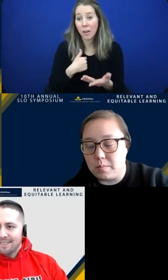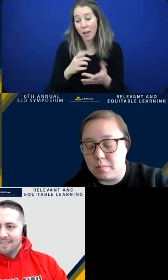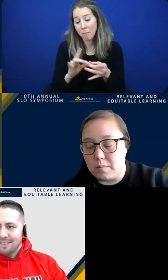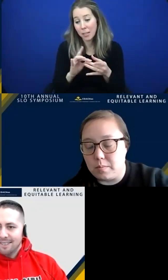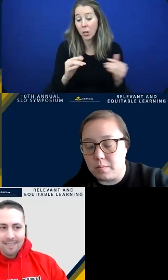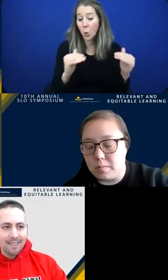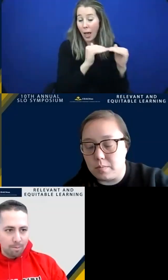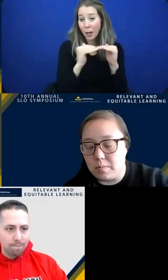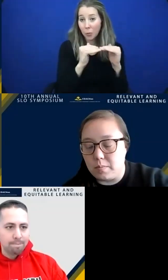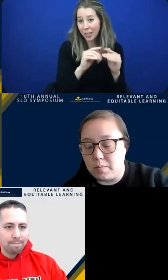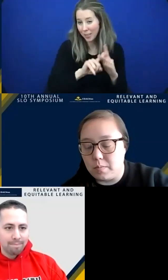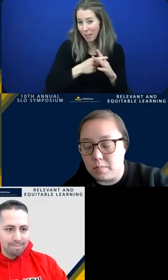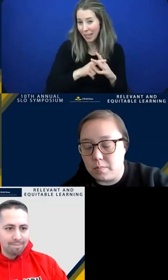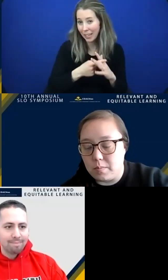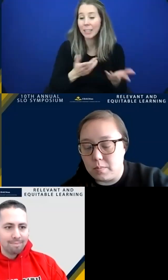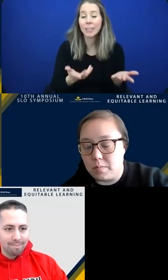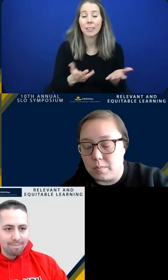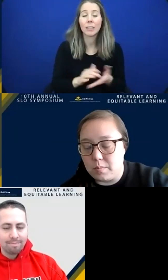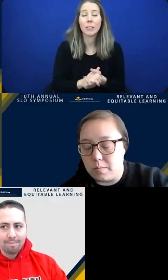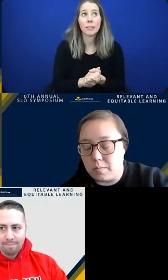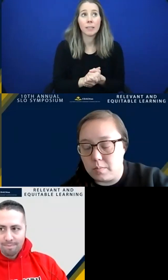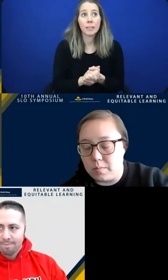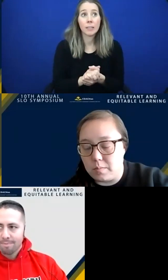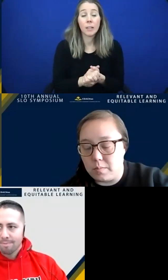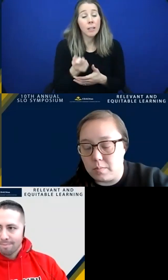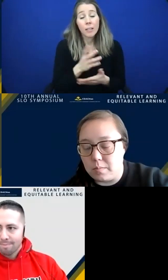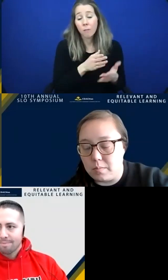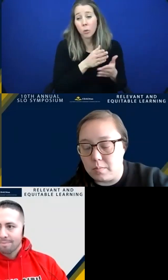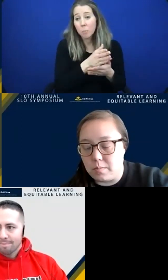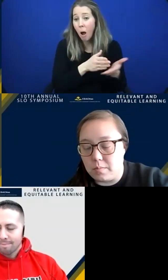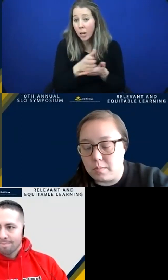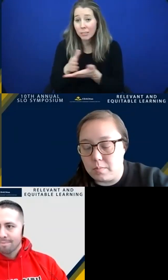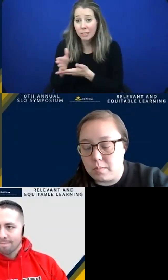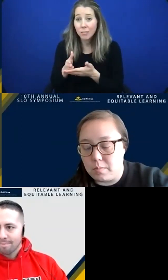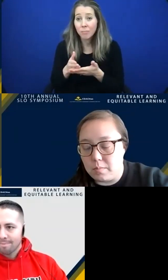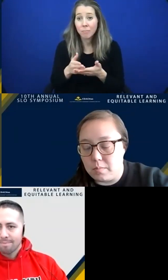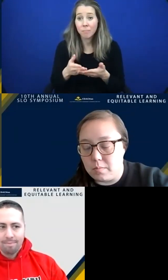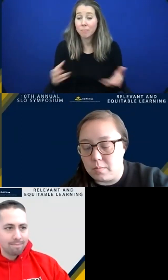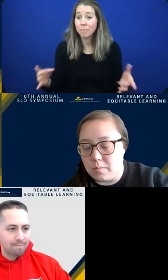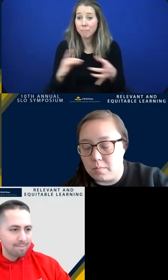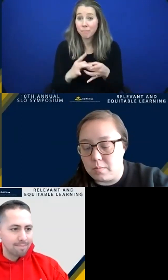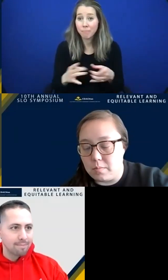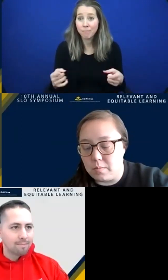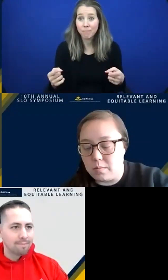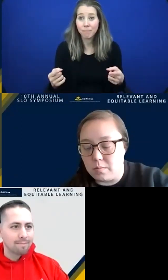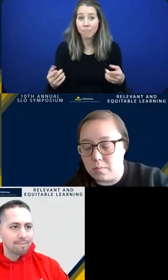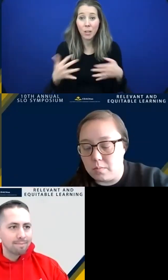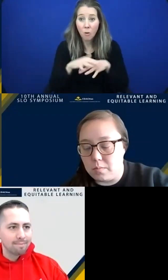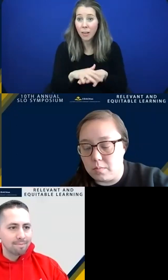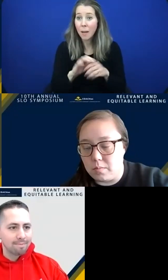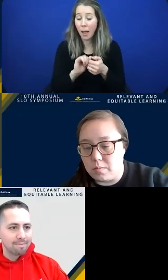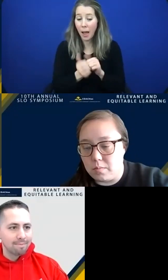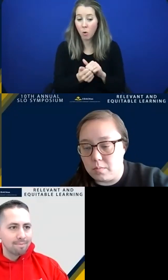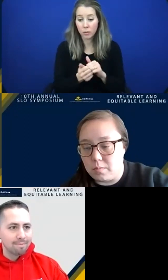in the beginning. There's several, I think, pieces of it. Number one, they intersect in terms of helping us